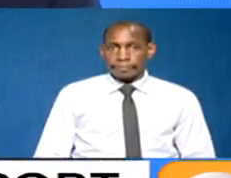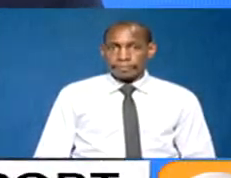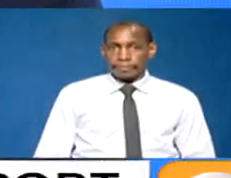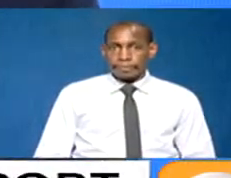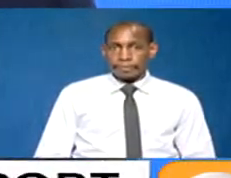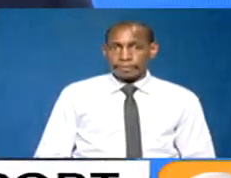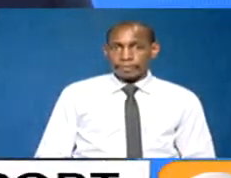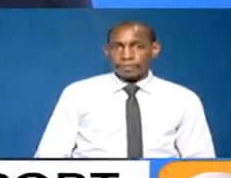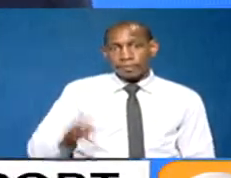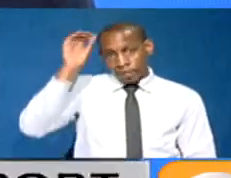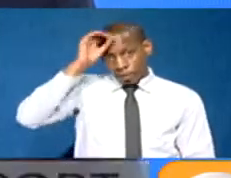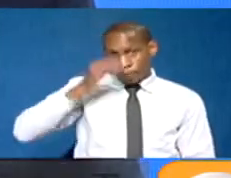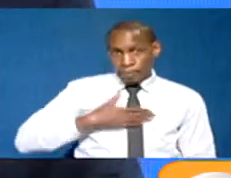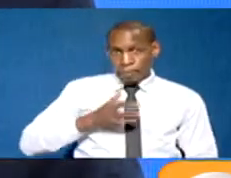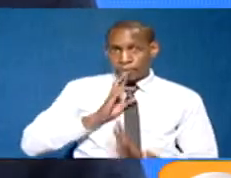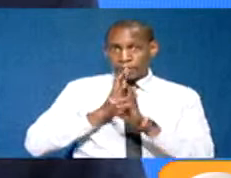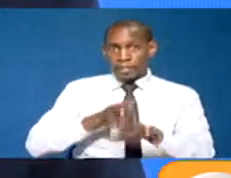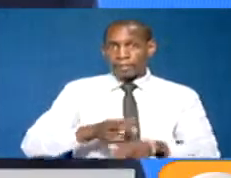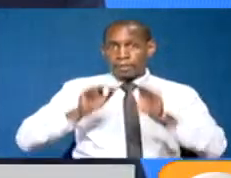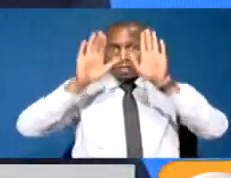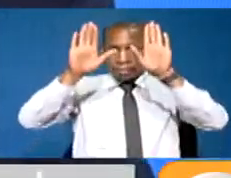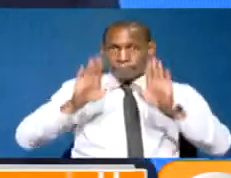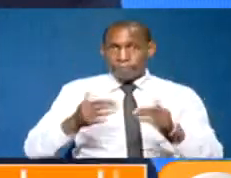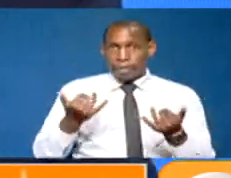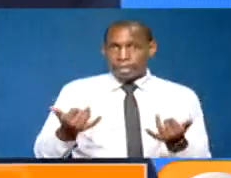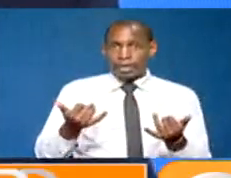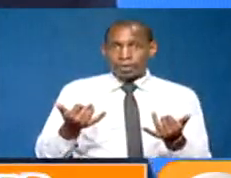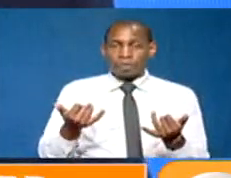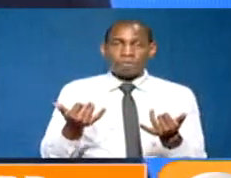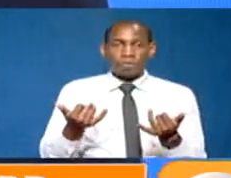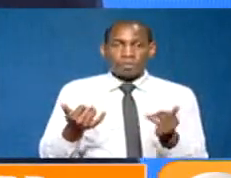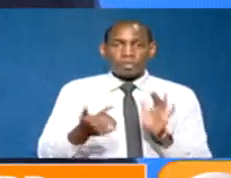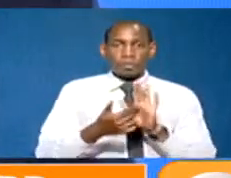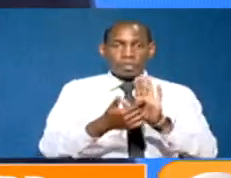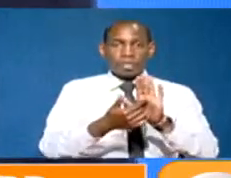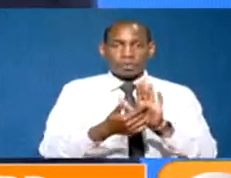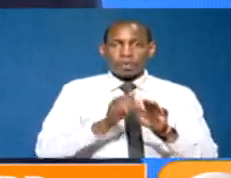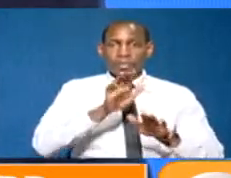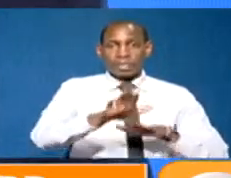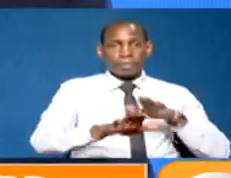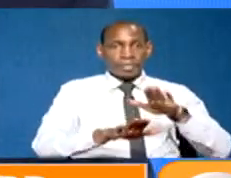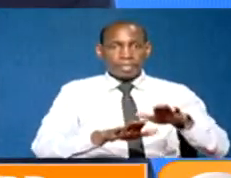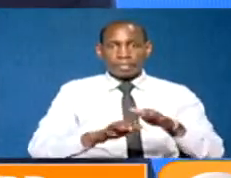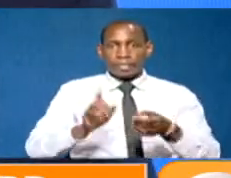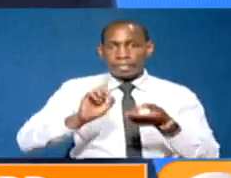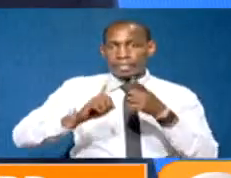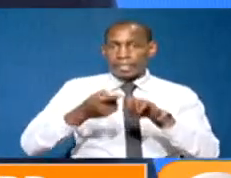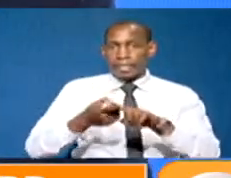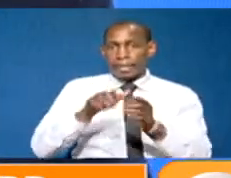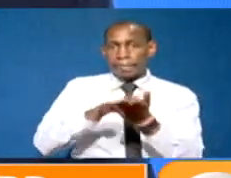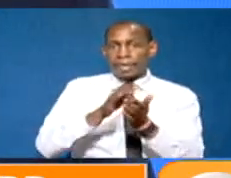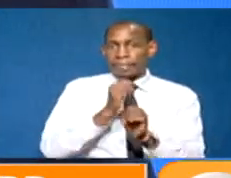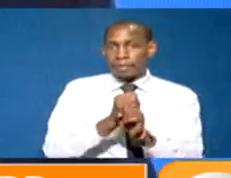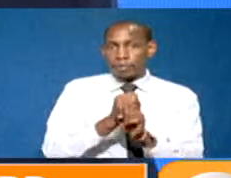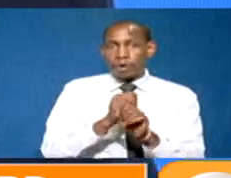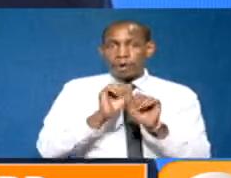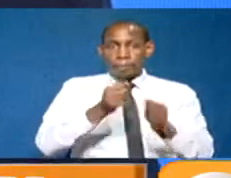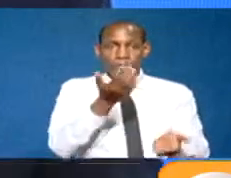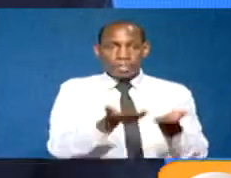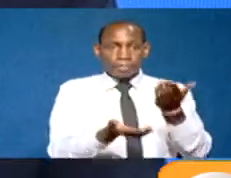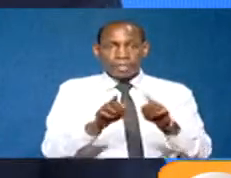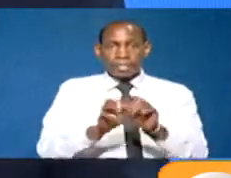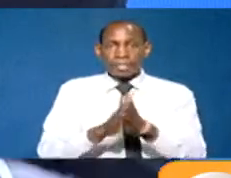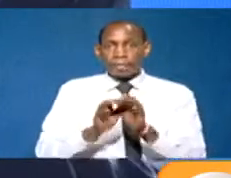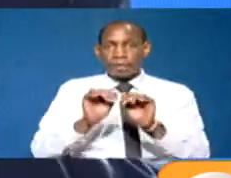And to me, why this report for us is important is now we are putting out there of the steps that Standard Chartered is taking that are measurable and that